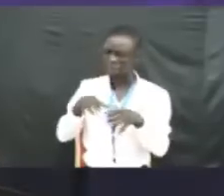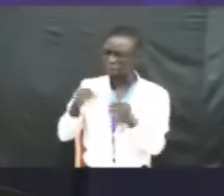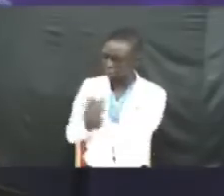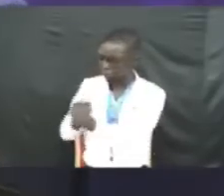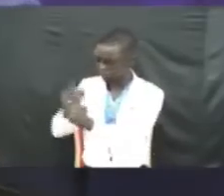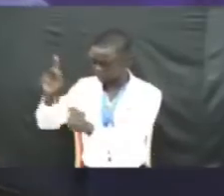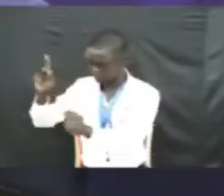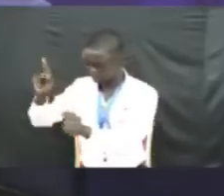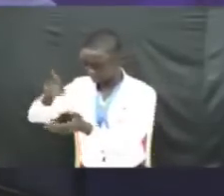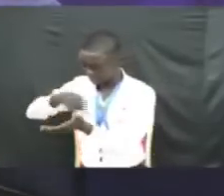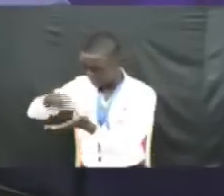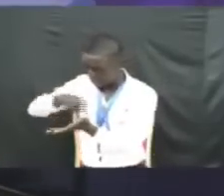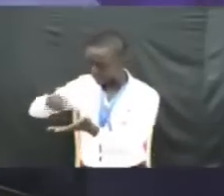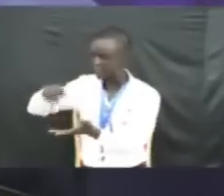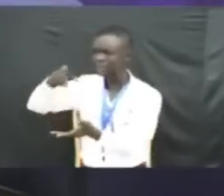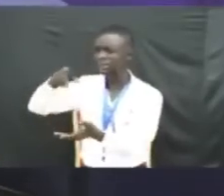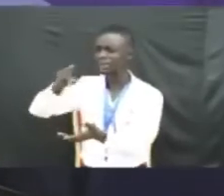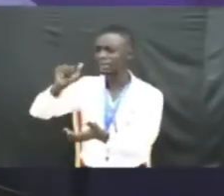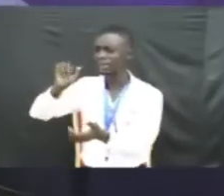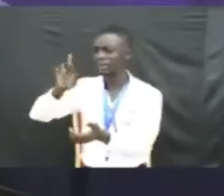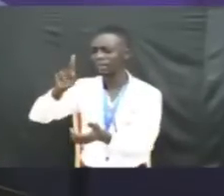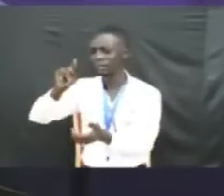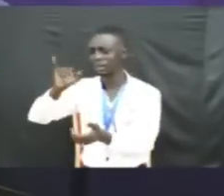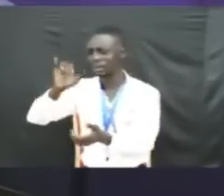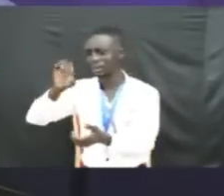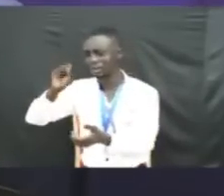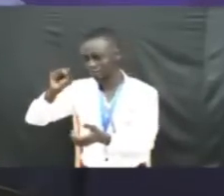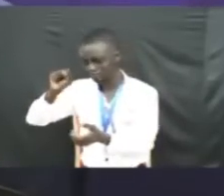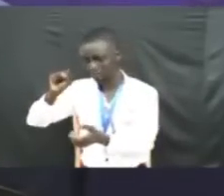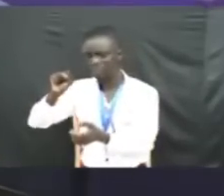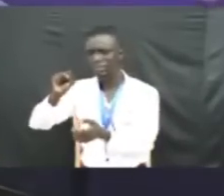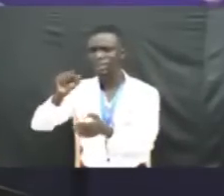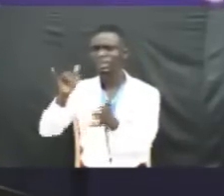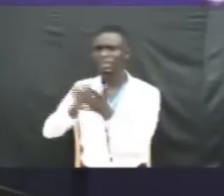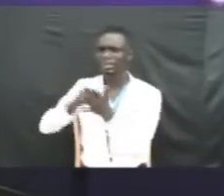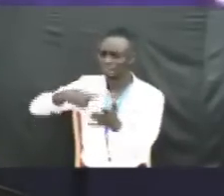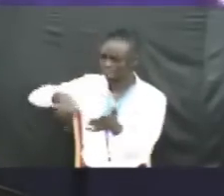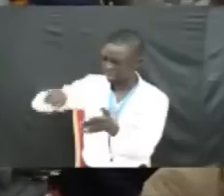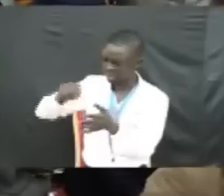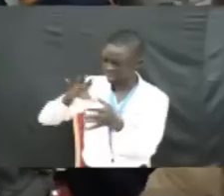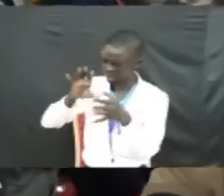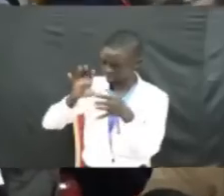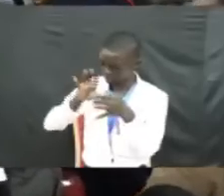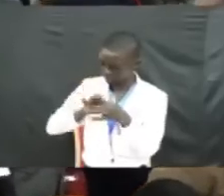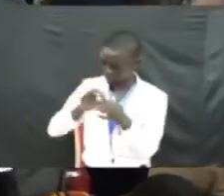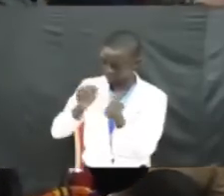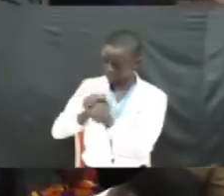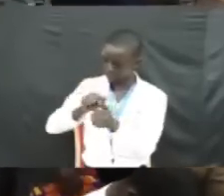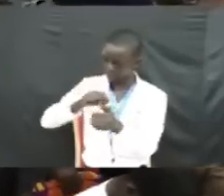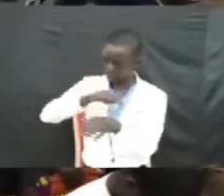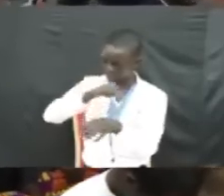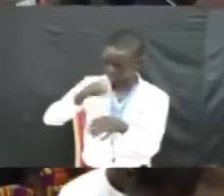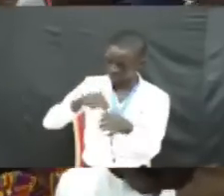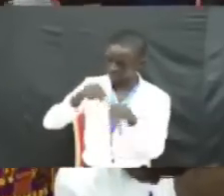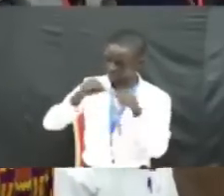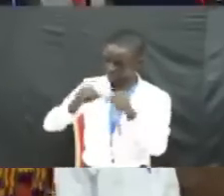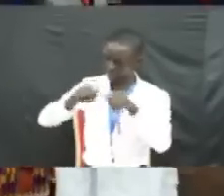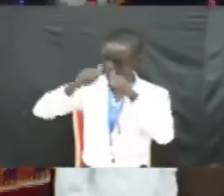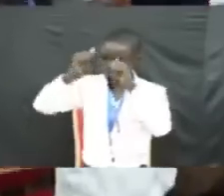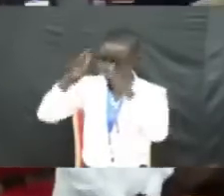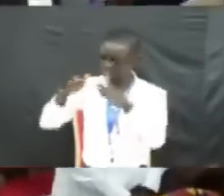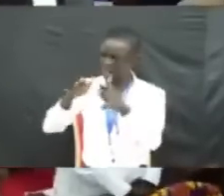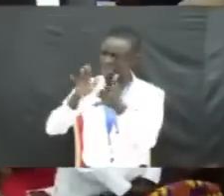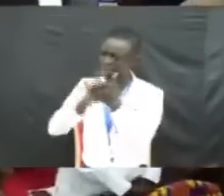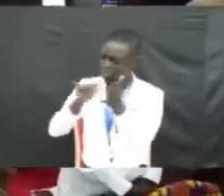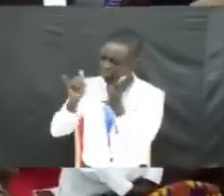ideas. But may we all belong to this nation but you would continue to bless. Lord indeed we trust